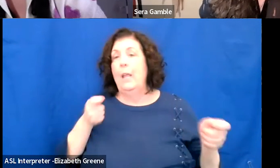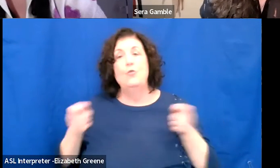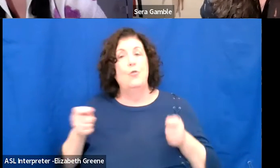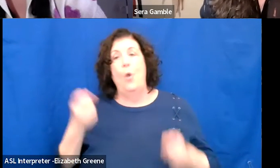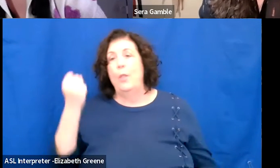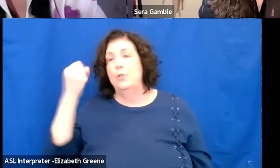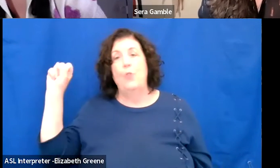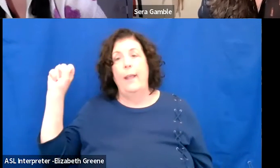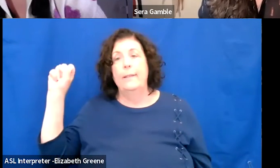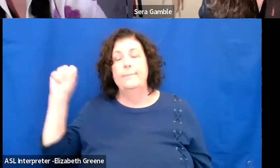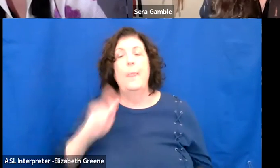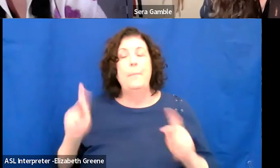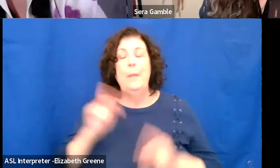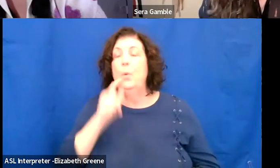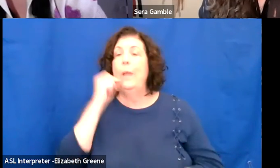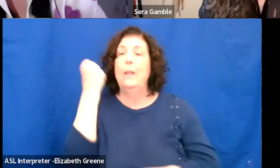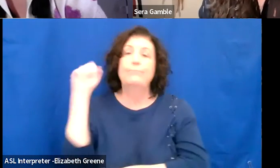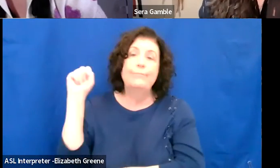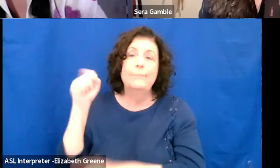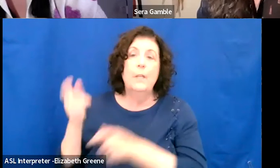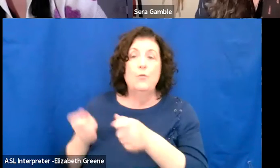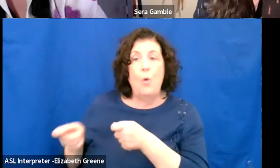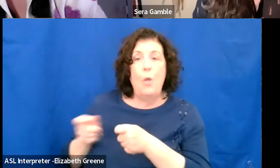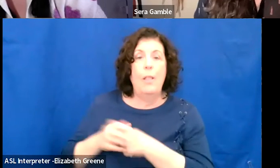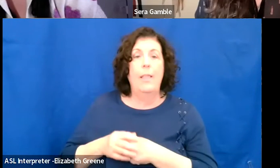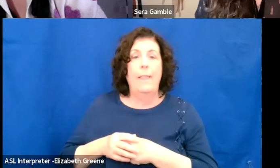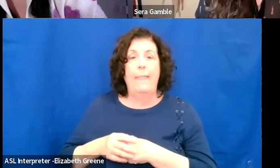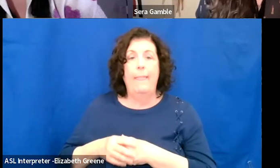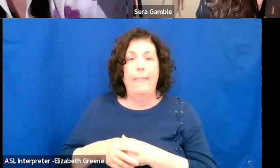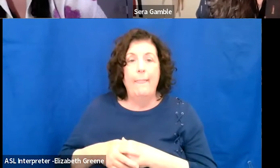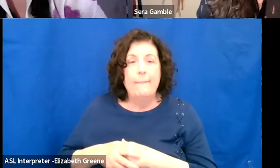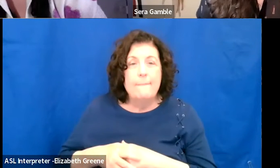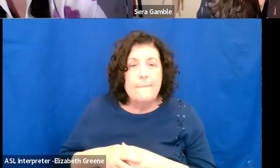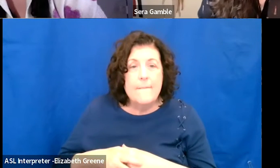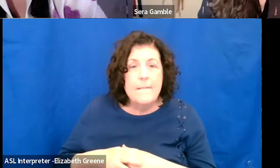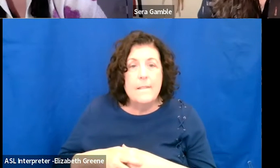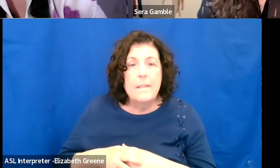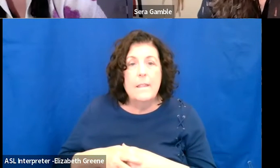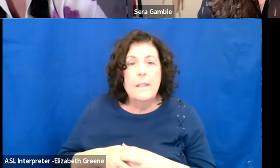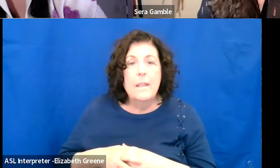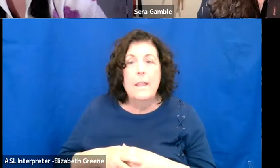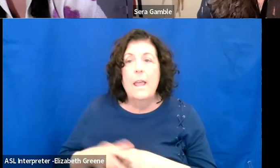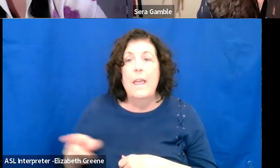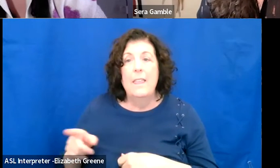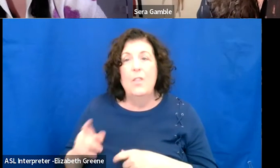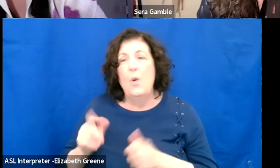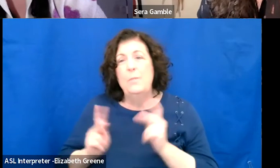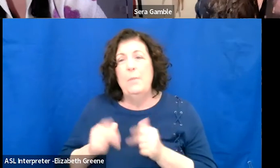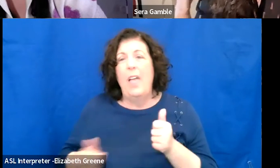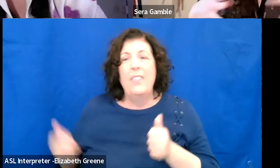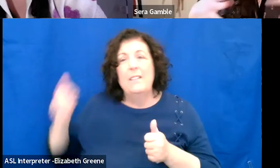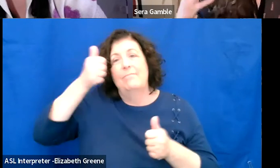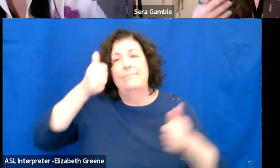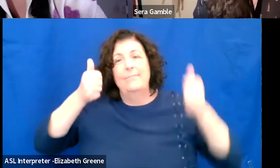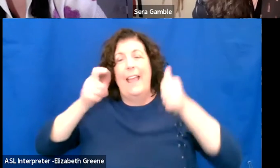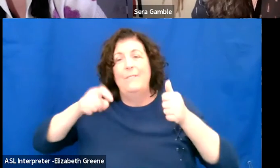who can control the strike are, I mean, the AMPTP, really? It's mm-hmm. like they have to decide what they're gonna, we have to